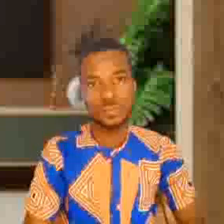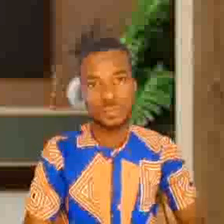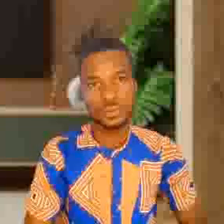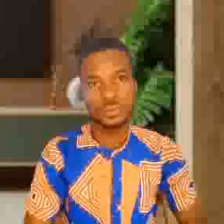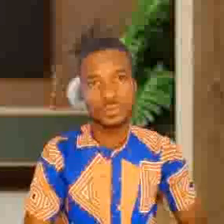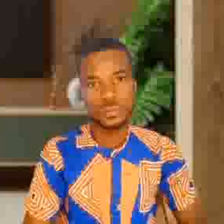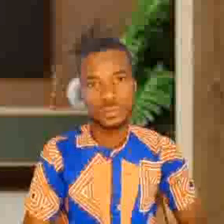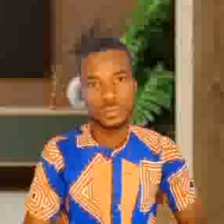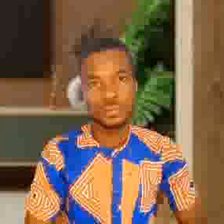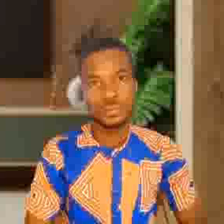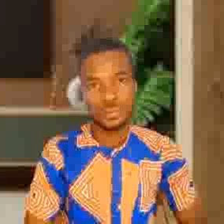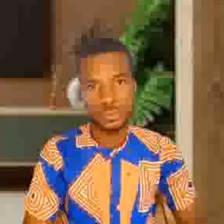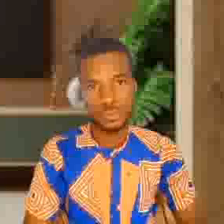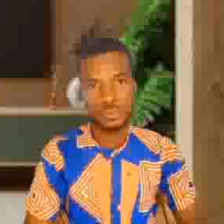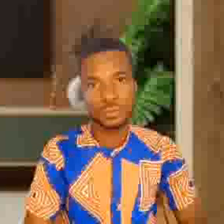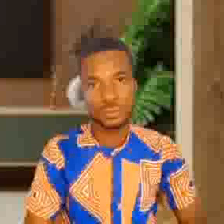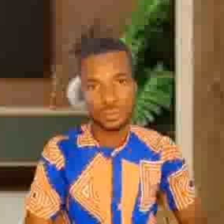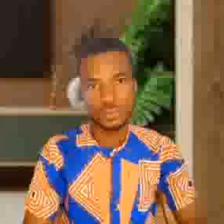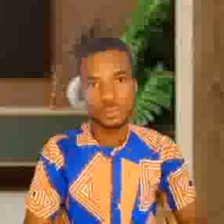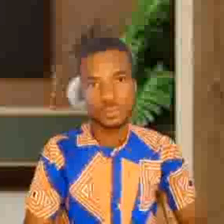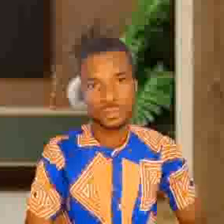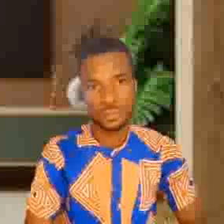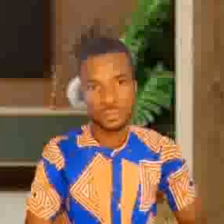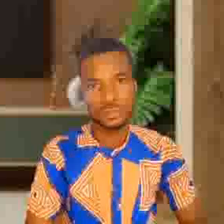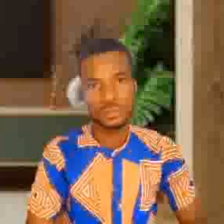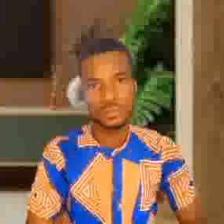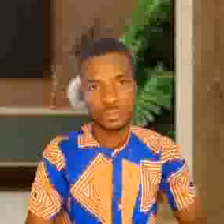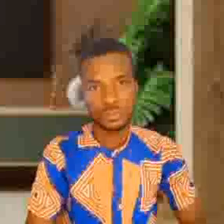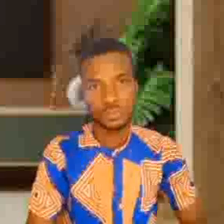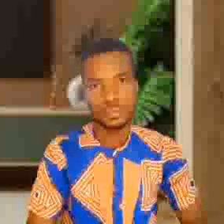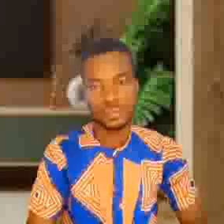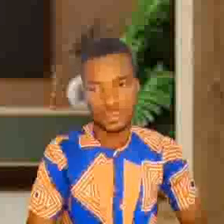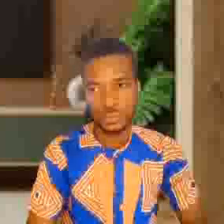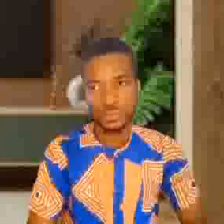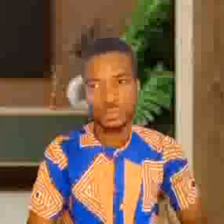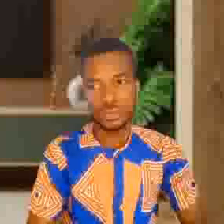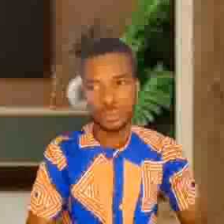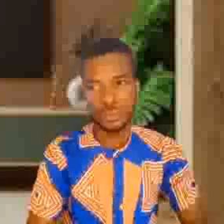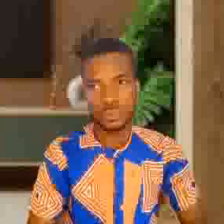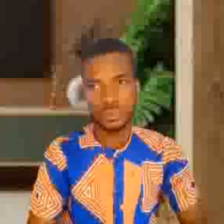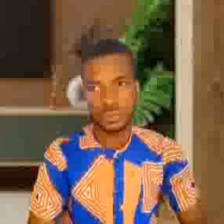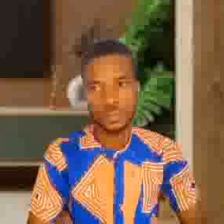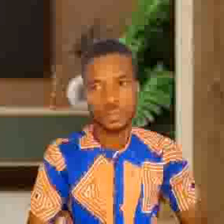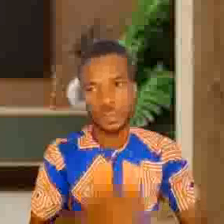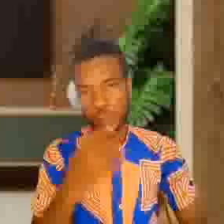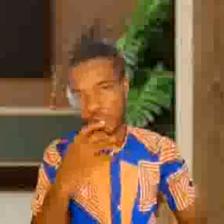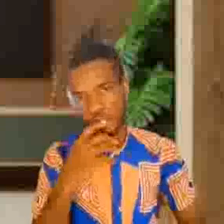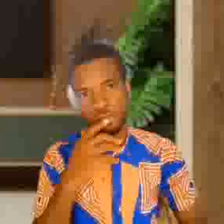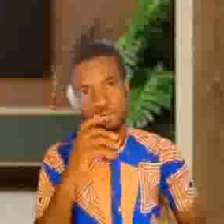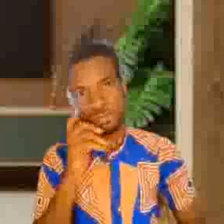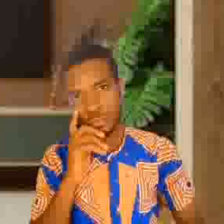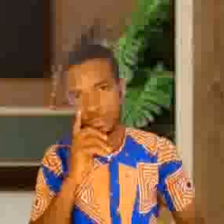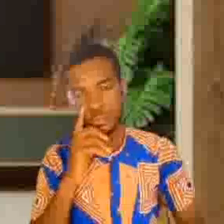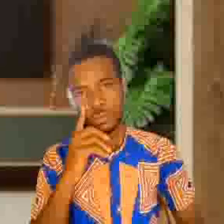the directives that God gave Elijah in order to help him survive the situation of famine that was obviously coming to hit